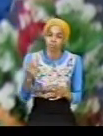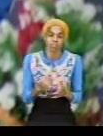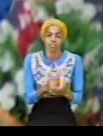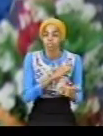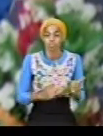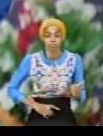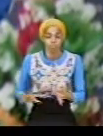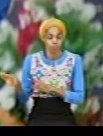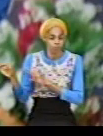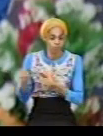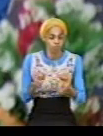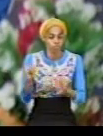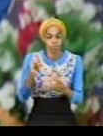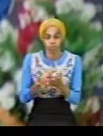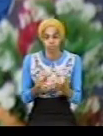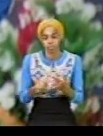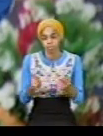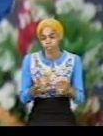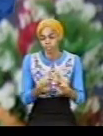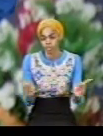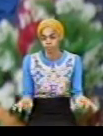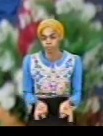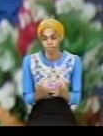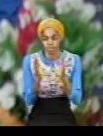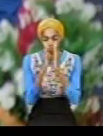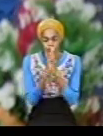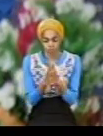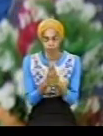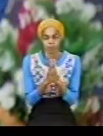place. Open your mouth, pray.